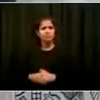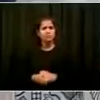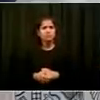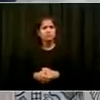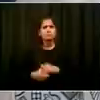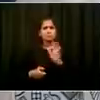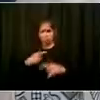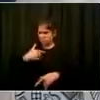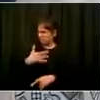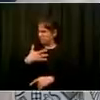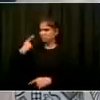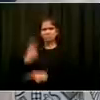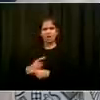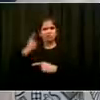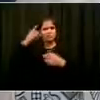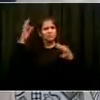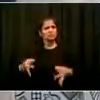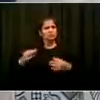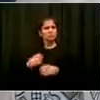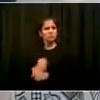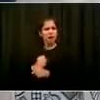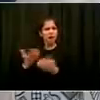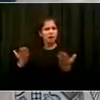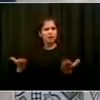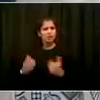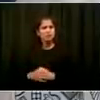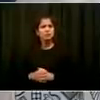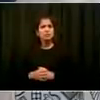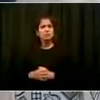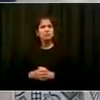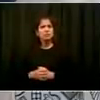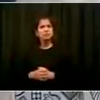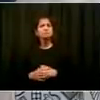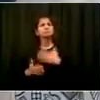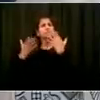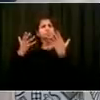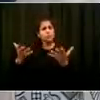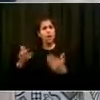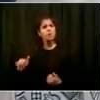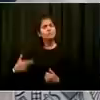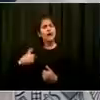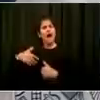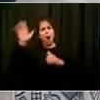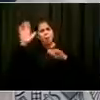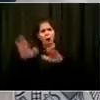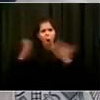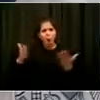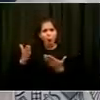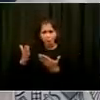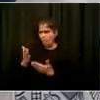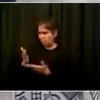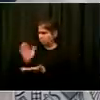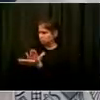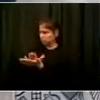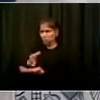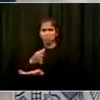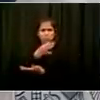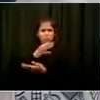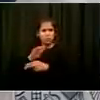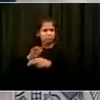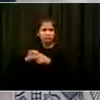schools and gain people's confidence. And it will be part of what allows us to reopen schools, that we kept faith with what we